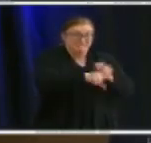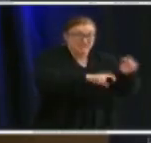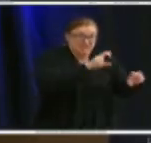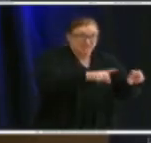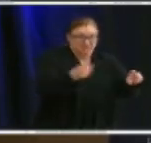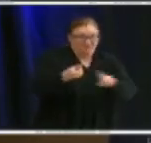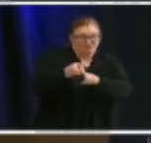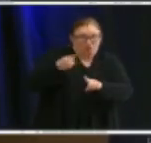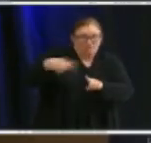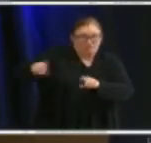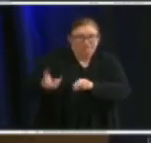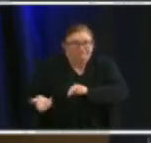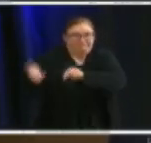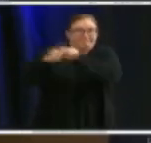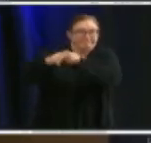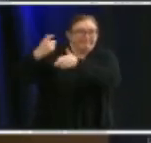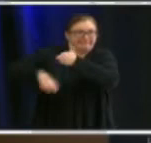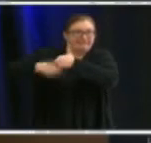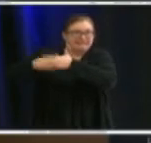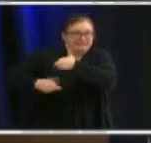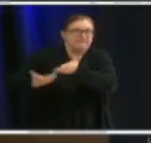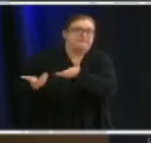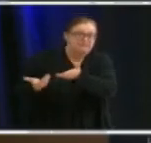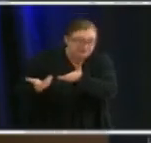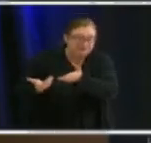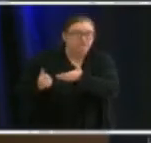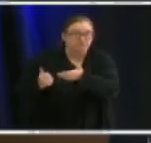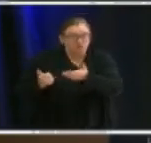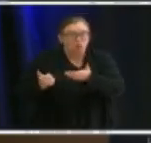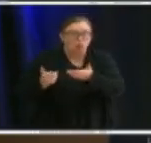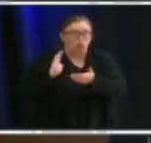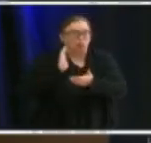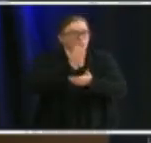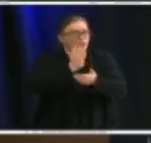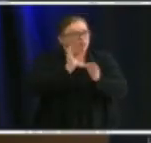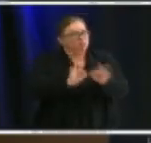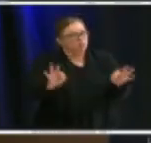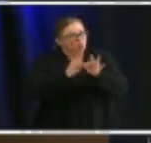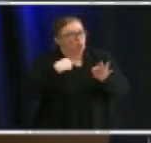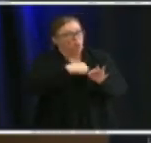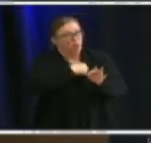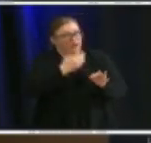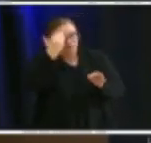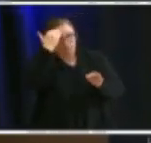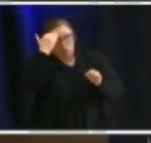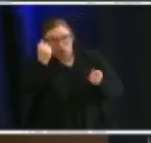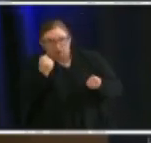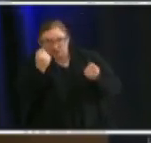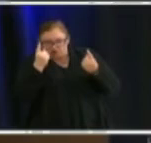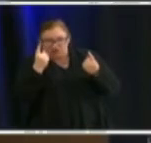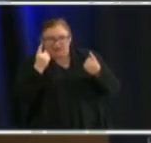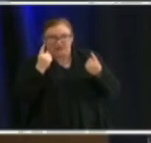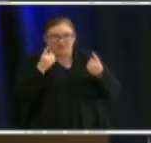year. So I think that it is the most important priority in front of us for the next few months is to better